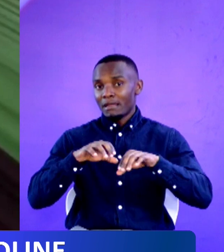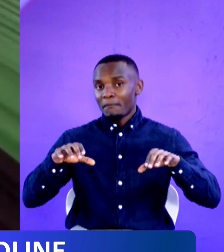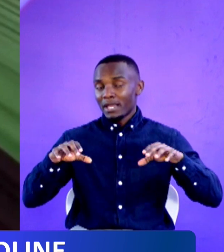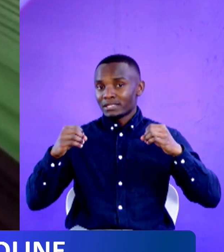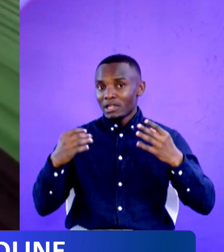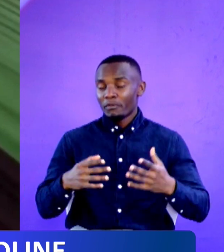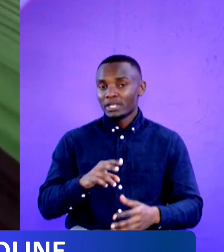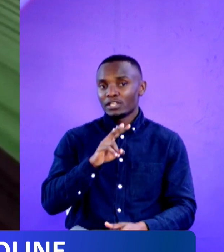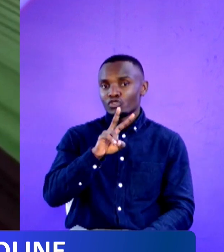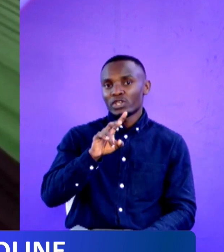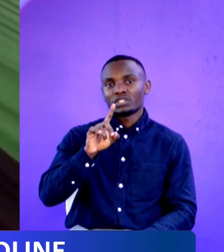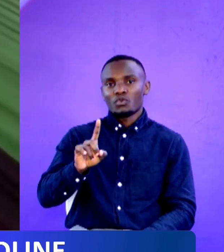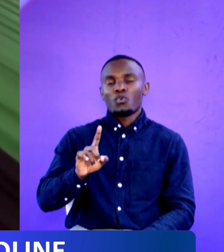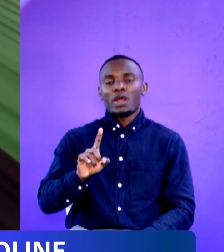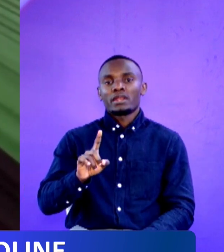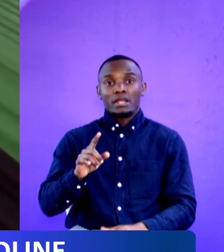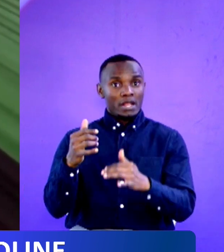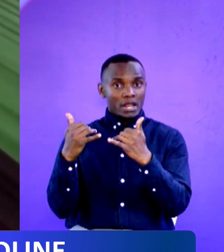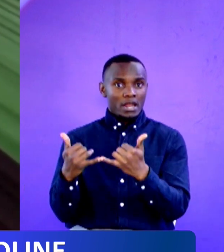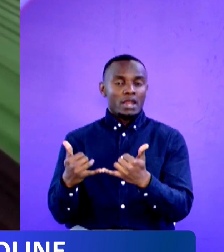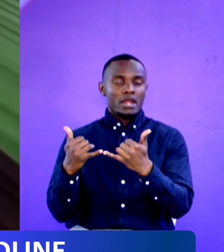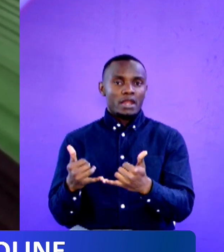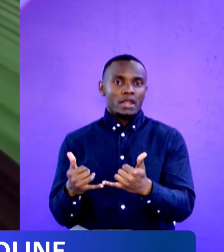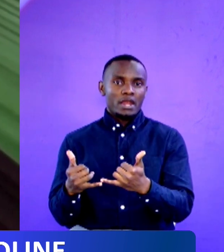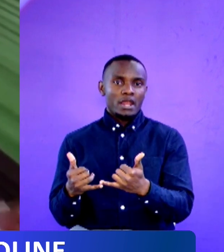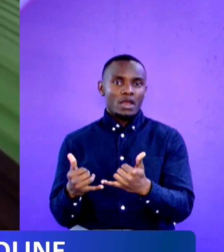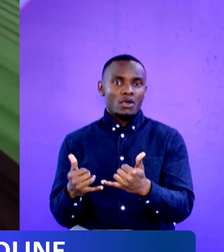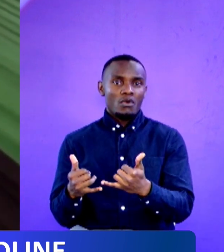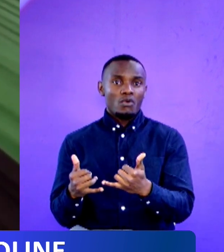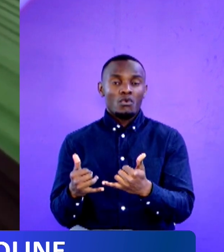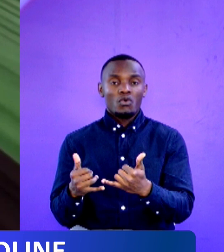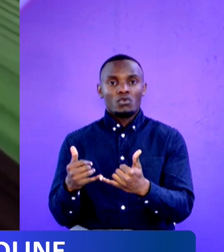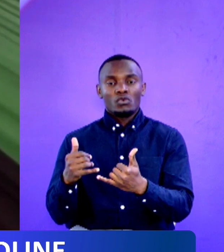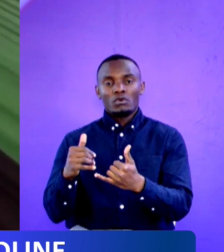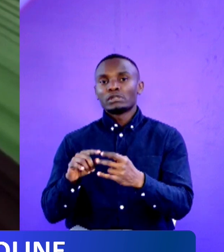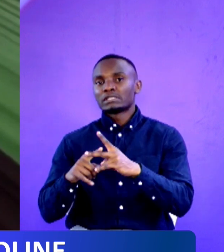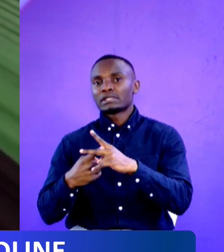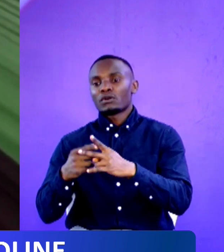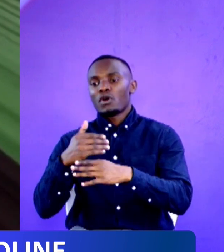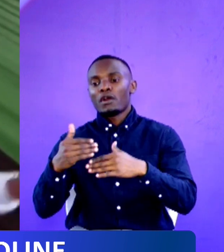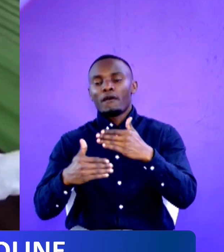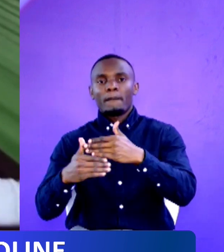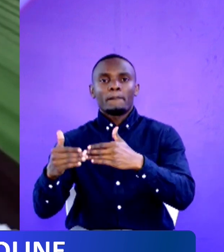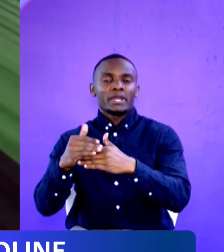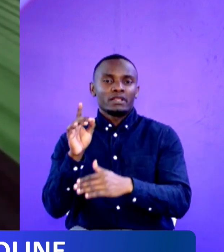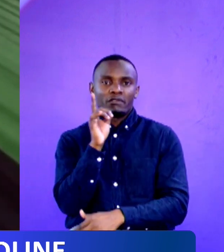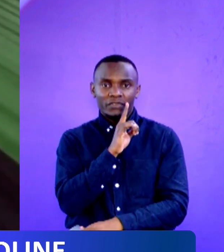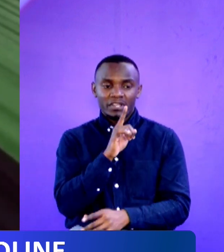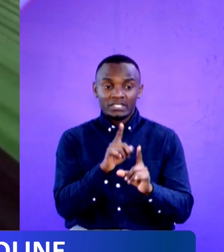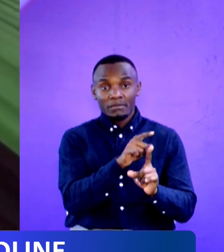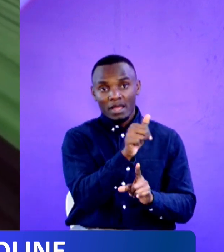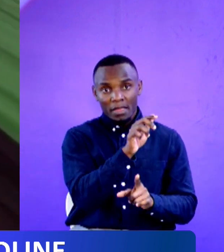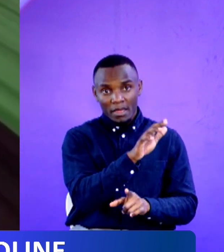constituency. Wakati saa hii tunaongea, masoko mengine imeanza kujengwa, yale mengine tuko tayari kuanza,